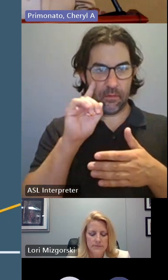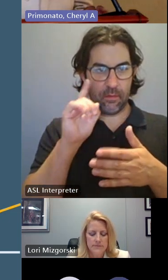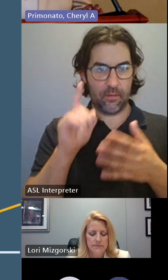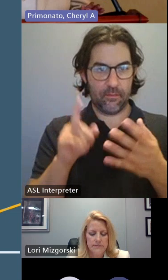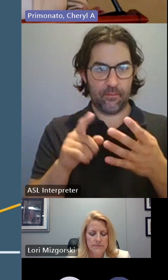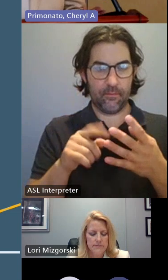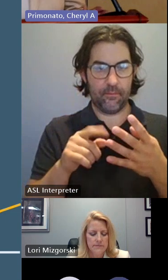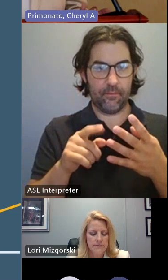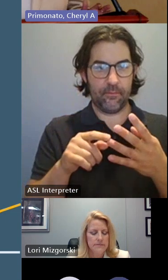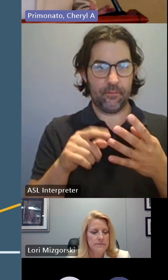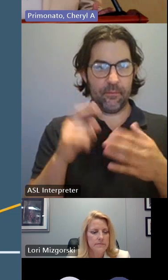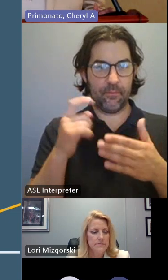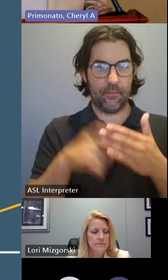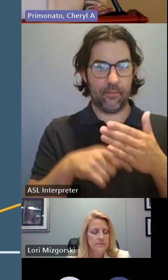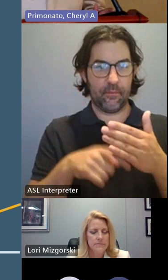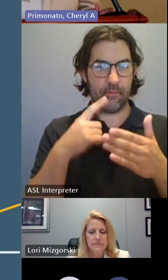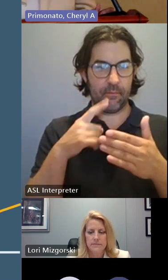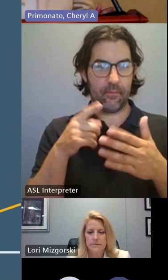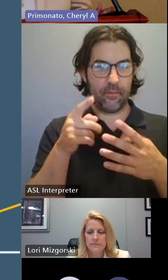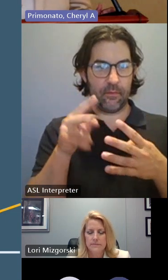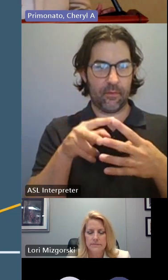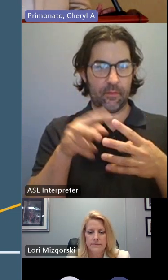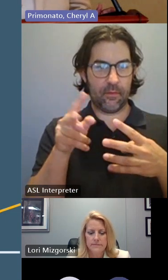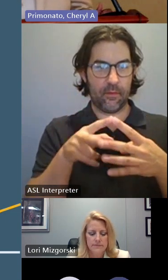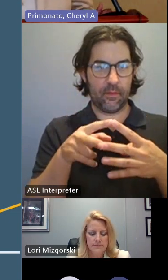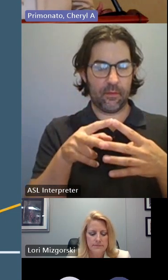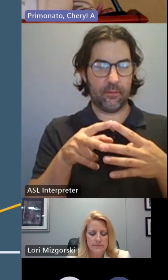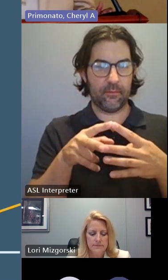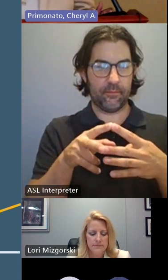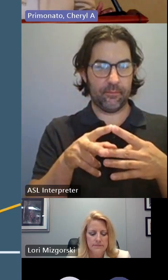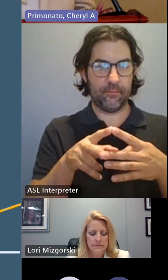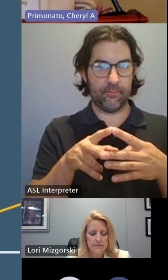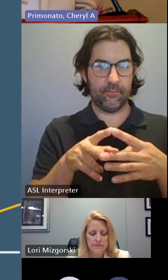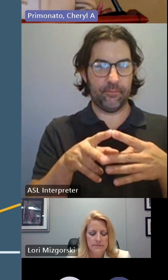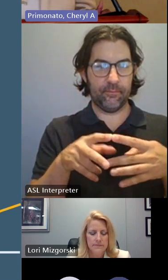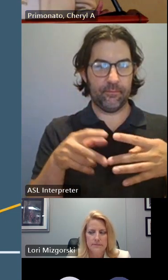$163,441.40. The pricing for line items 1 through 18